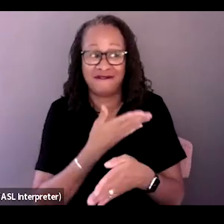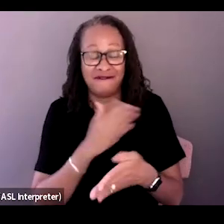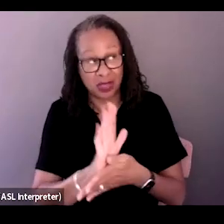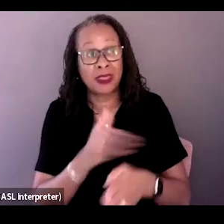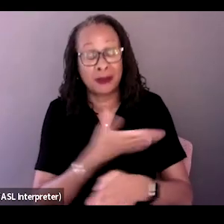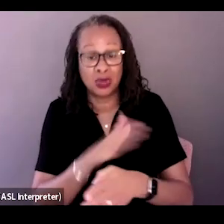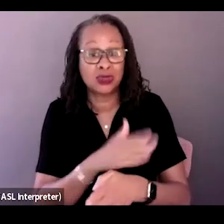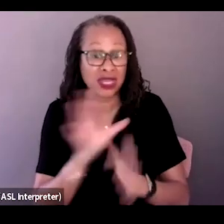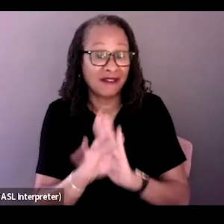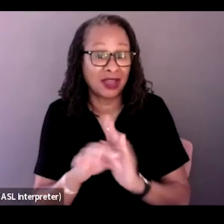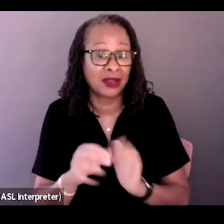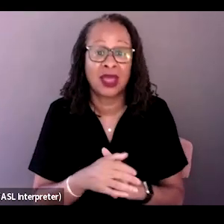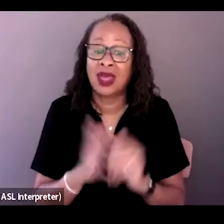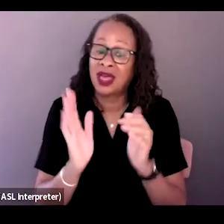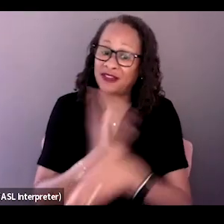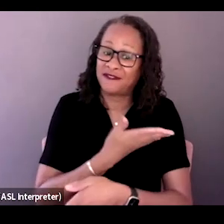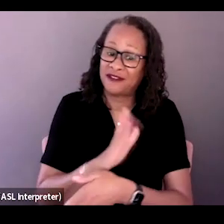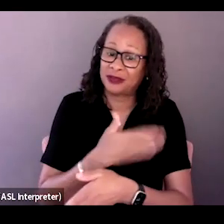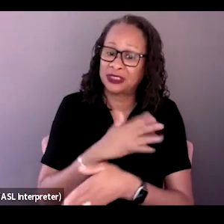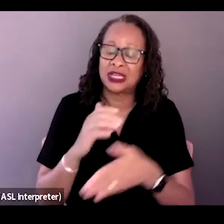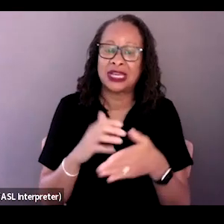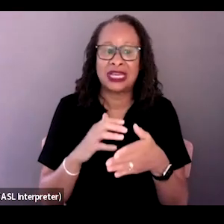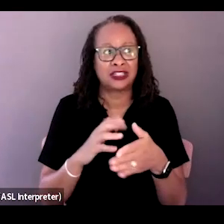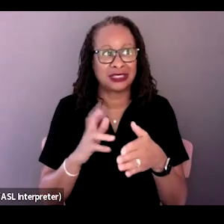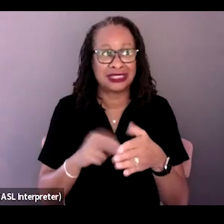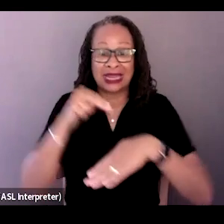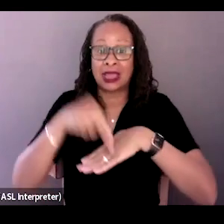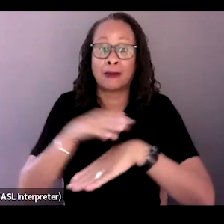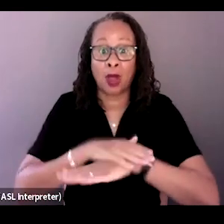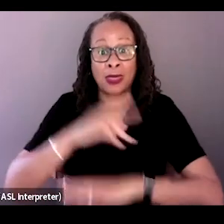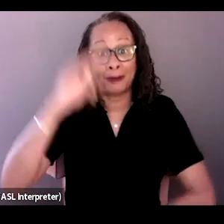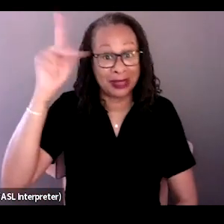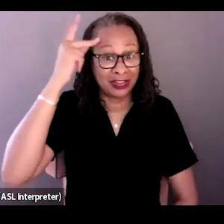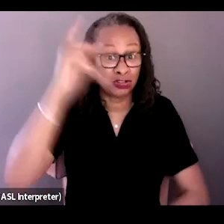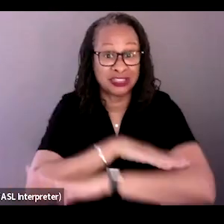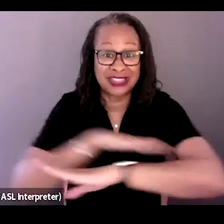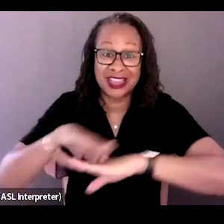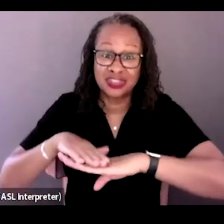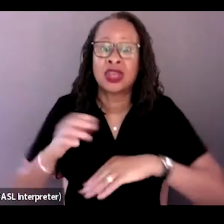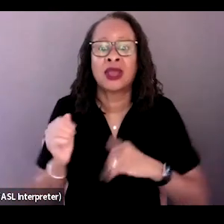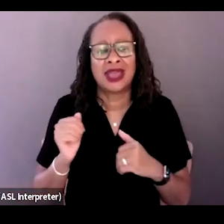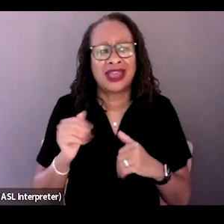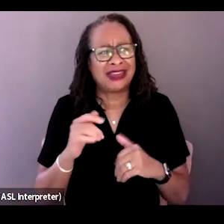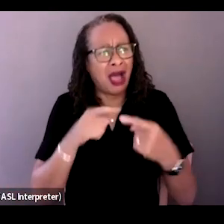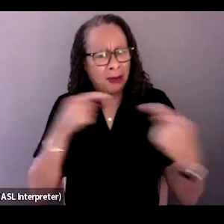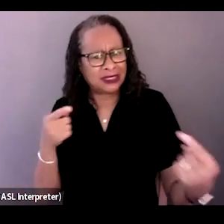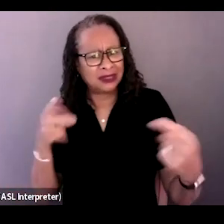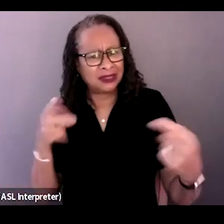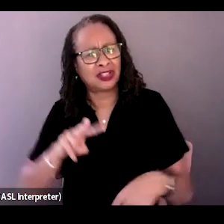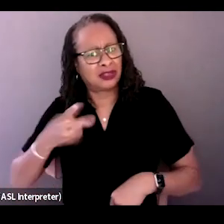the fact that music is sort of stepping onto that political stage, vice versa, I felt like, well, why don't we give sort